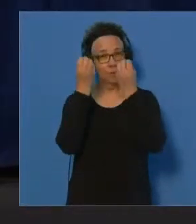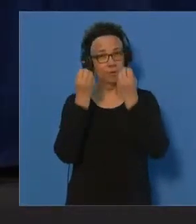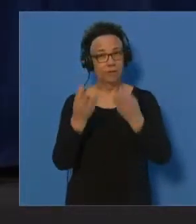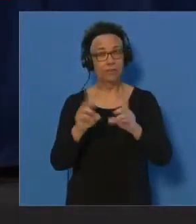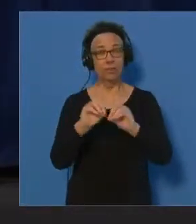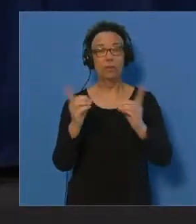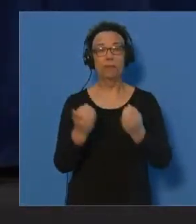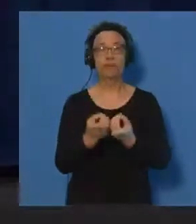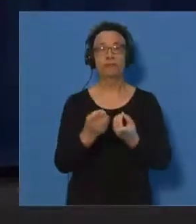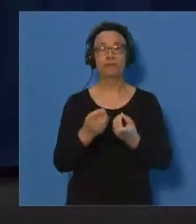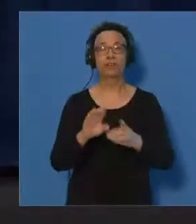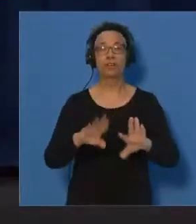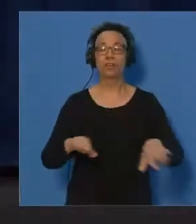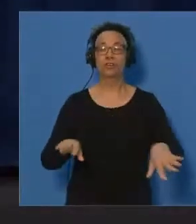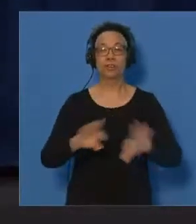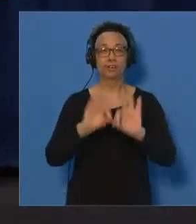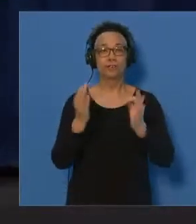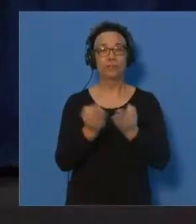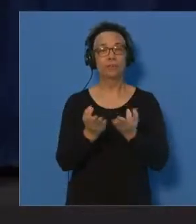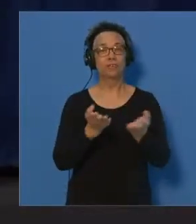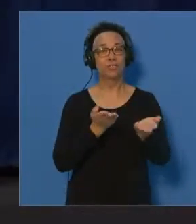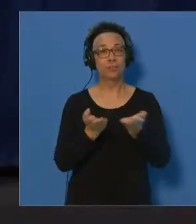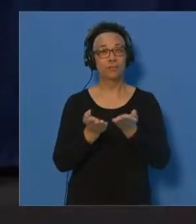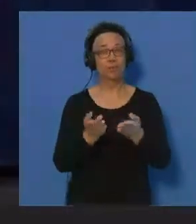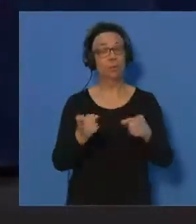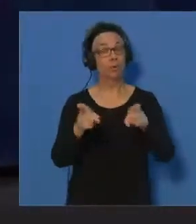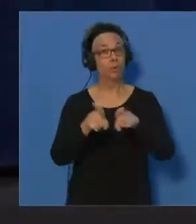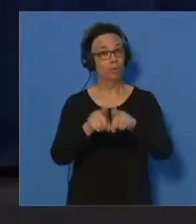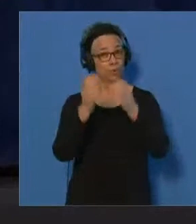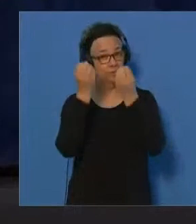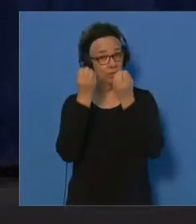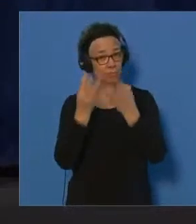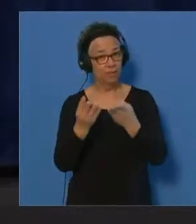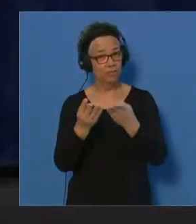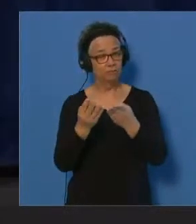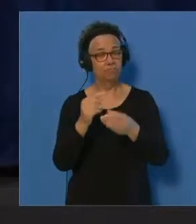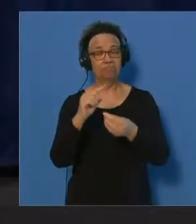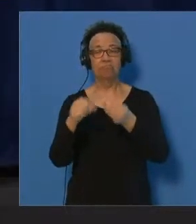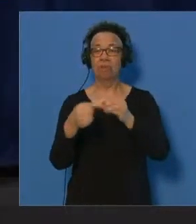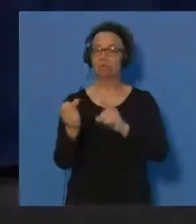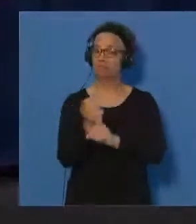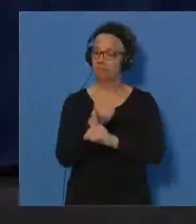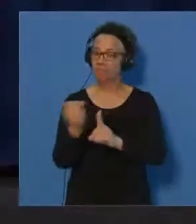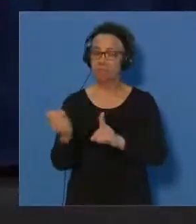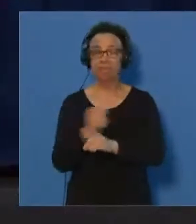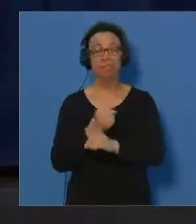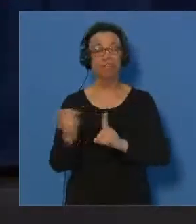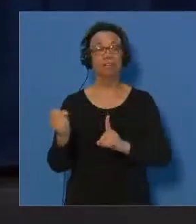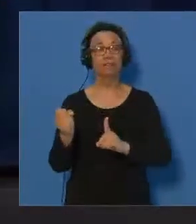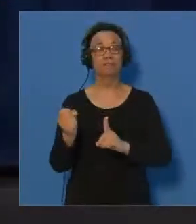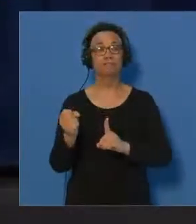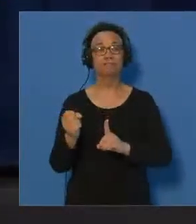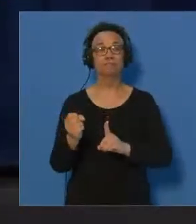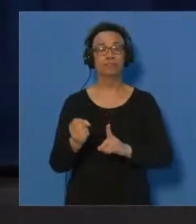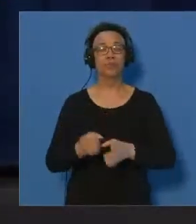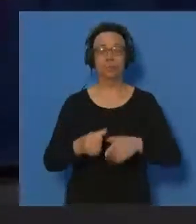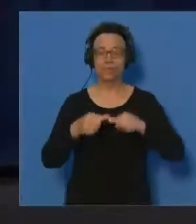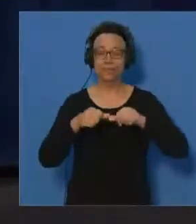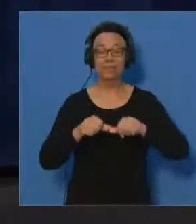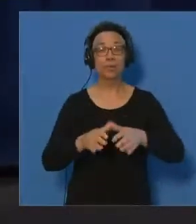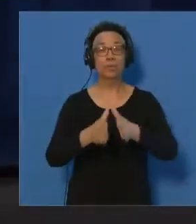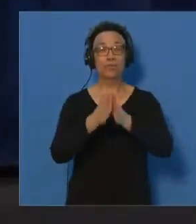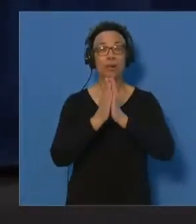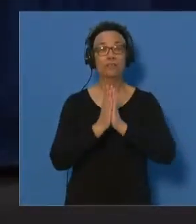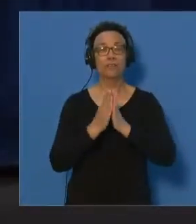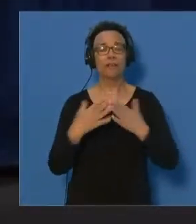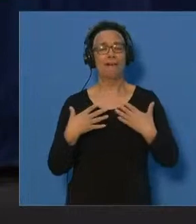Services, in addition to information regarding domestic violence. We continue to pray for the health and safety